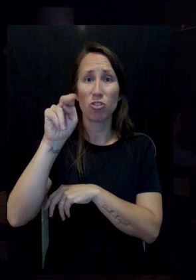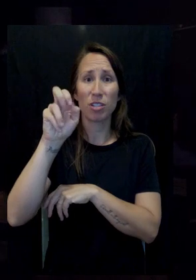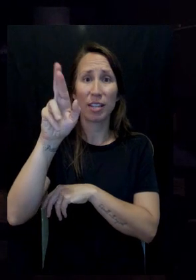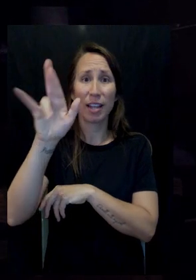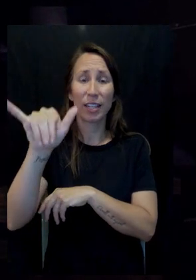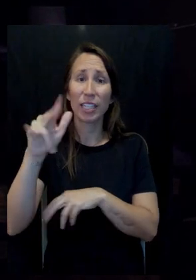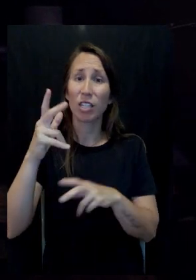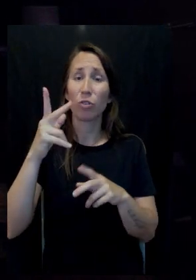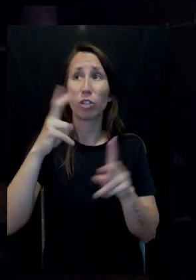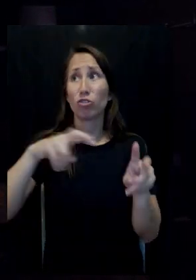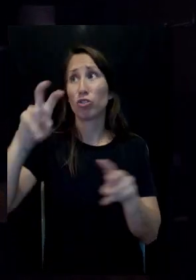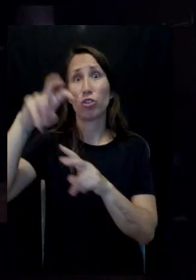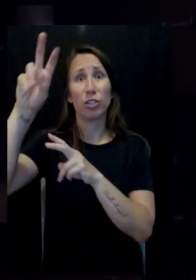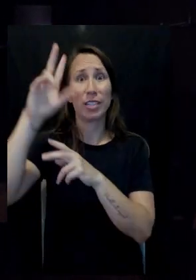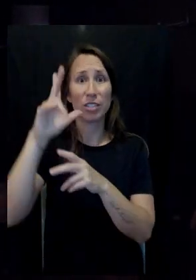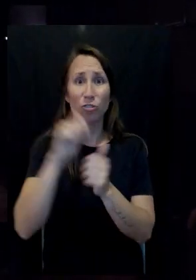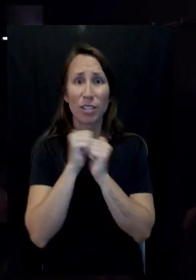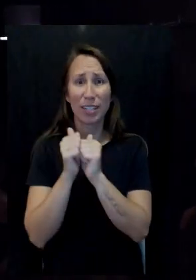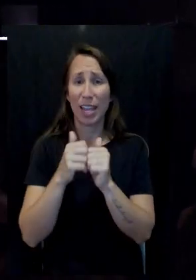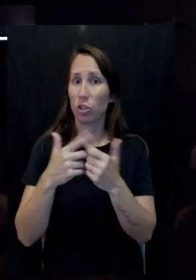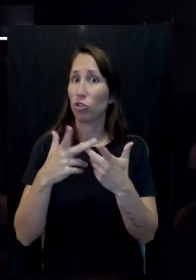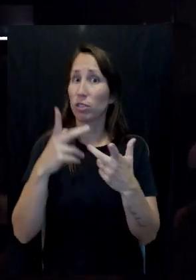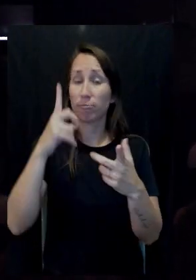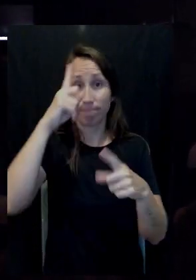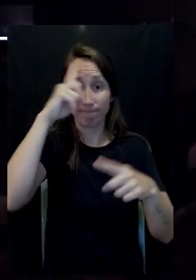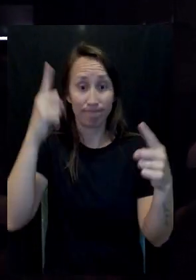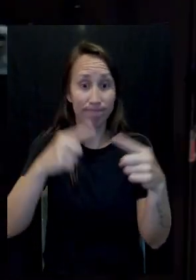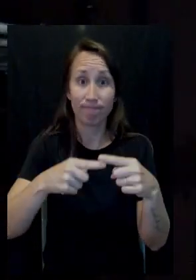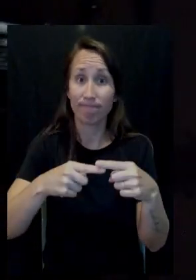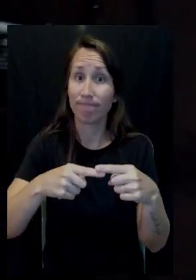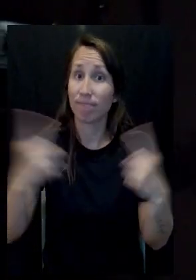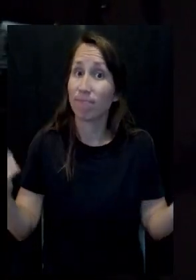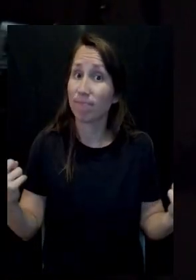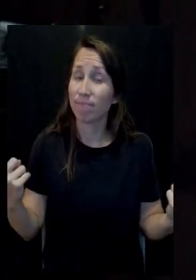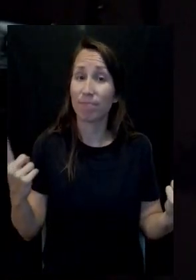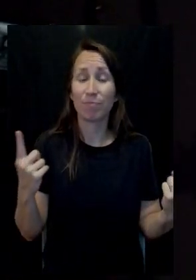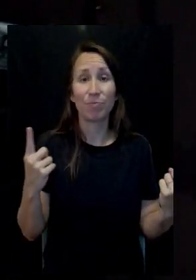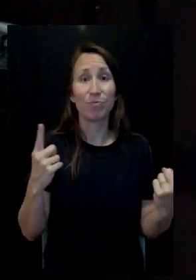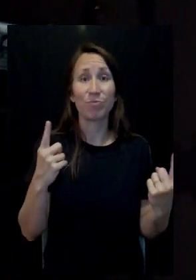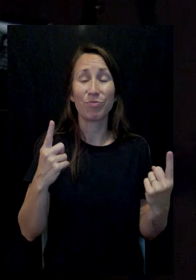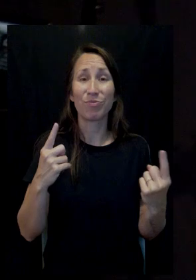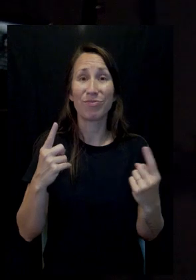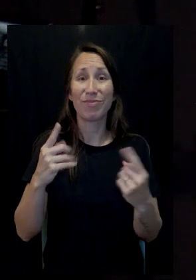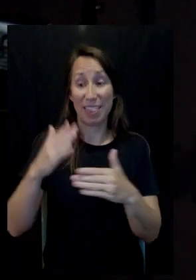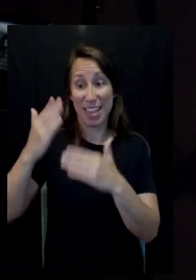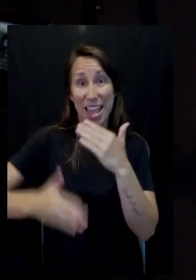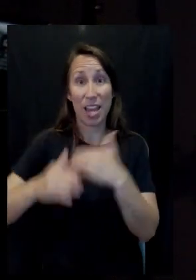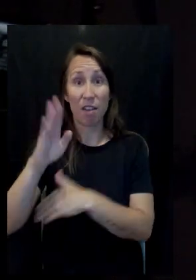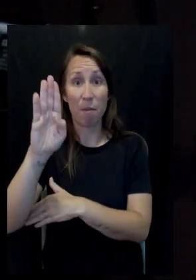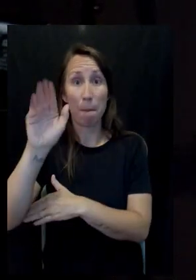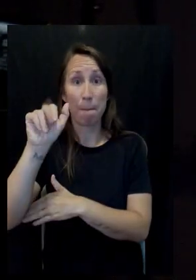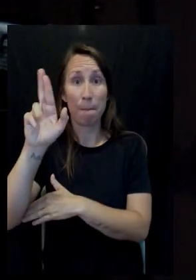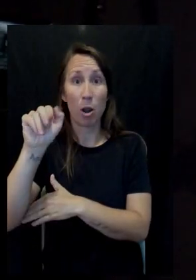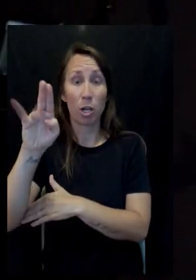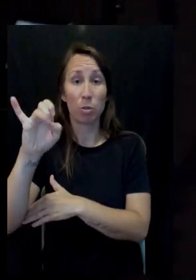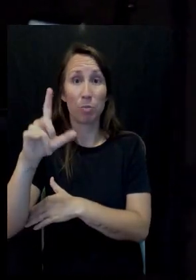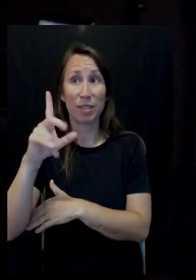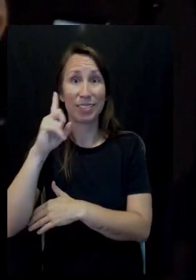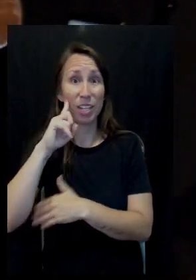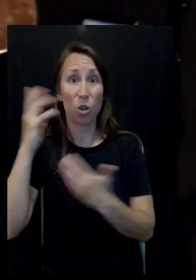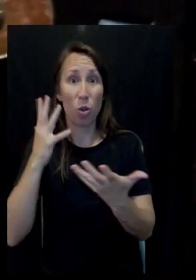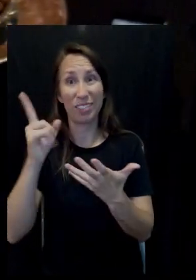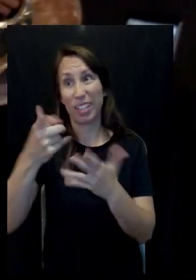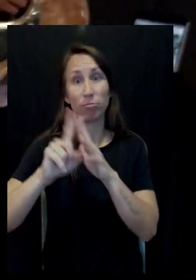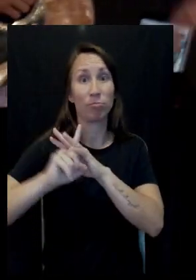together. They had sharp disagreements, so much so the end of where we hear about Barnabas is he just goes. That's it. We